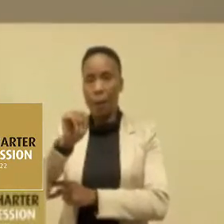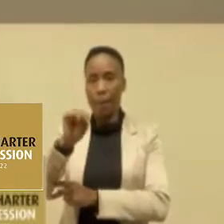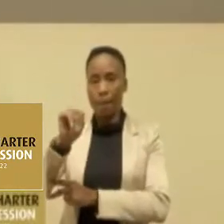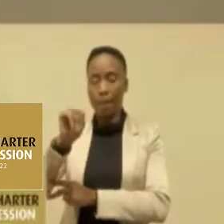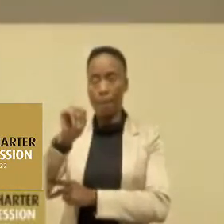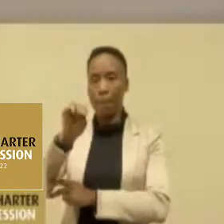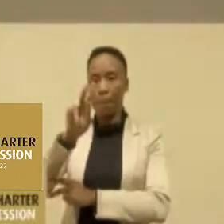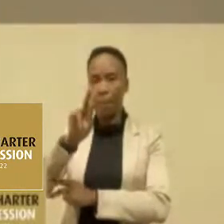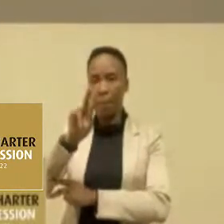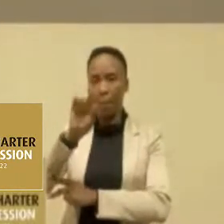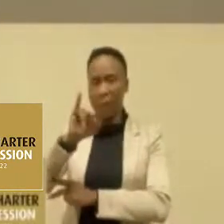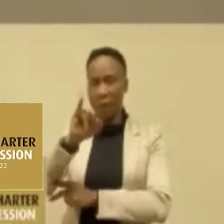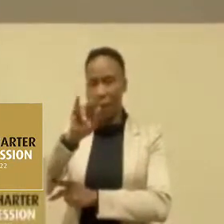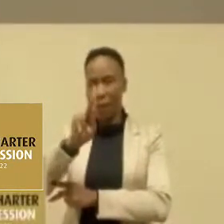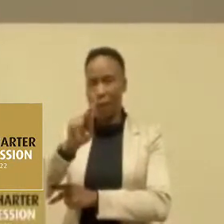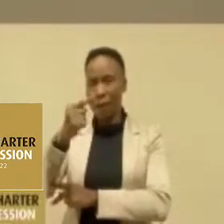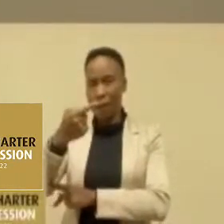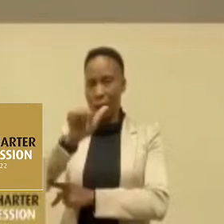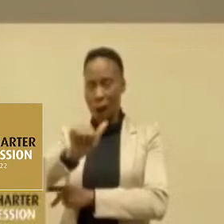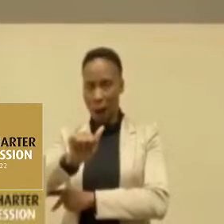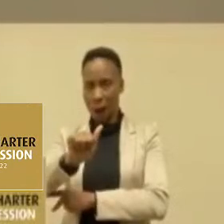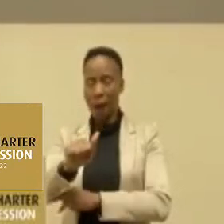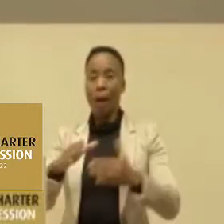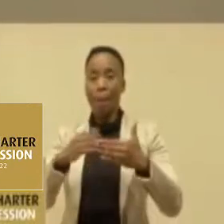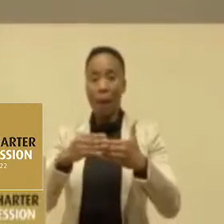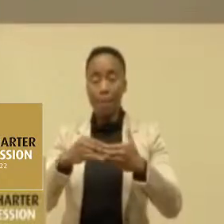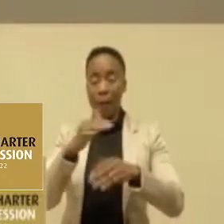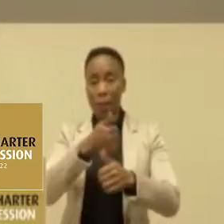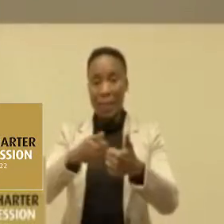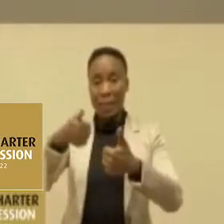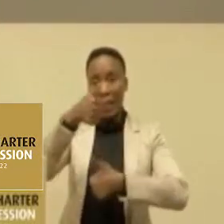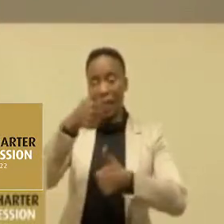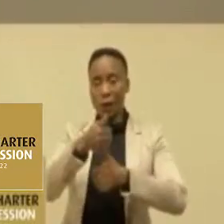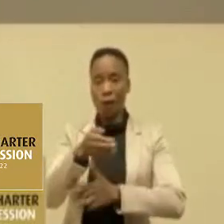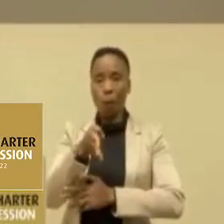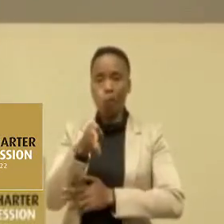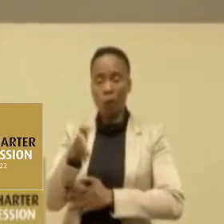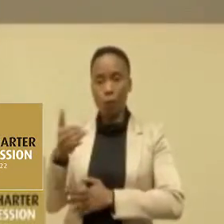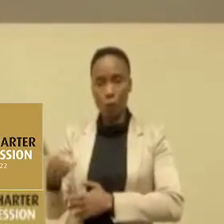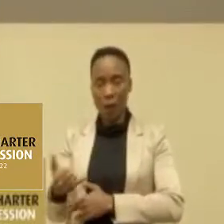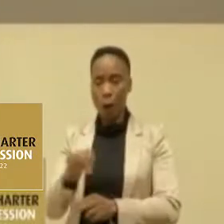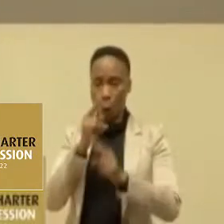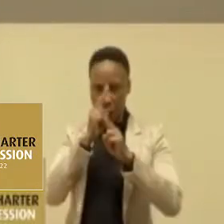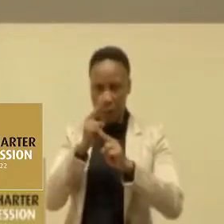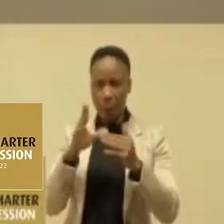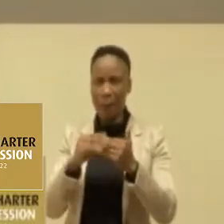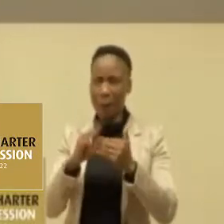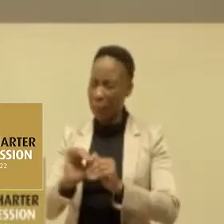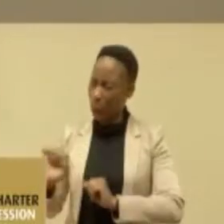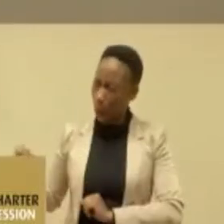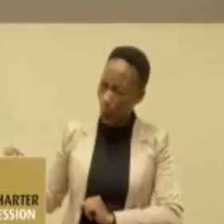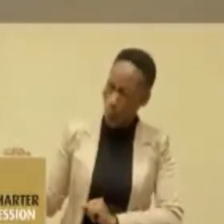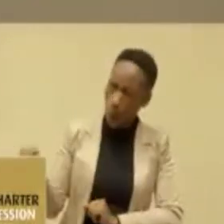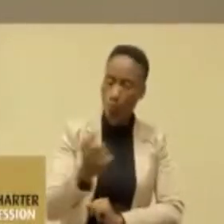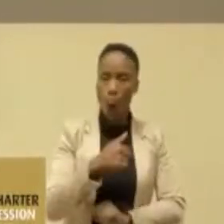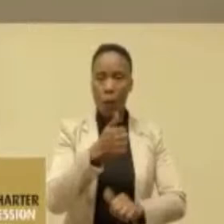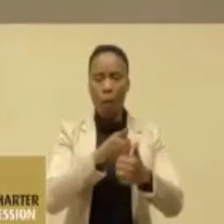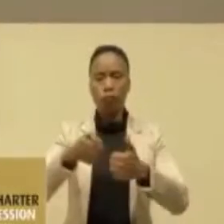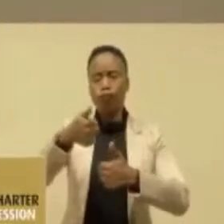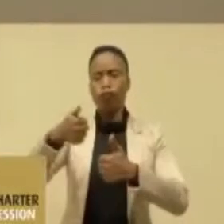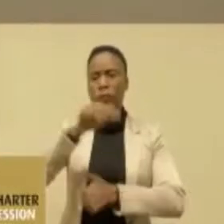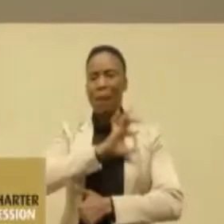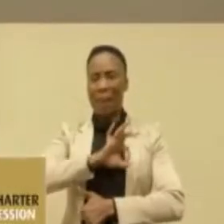the executive present here today honorable members all the executive